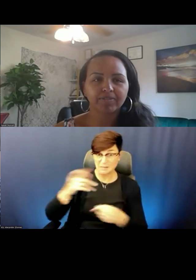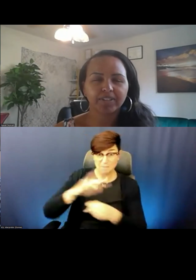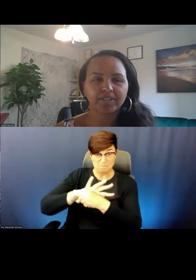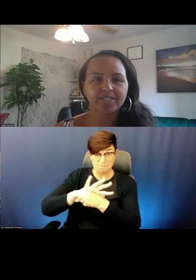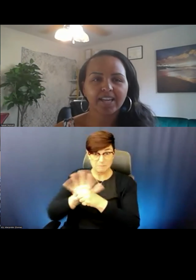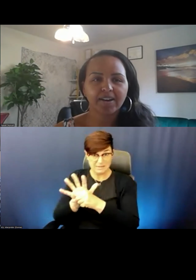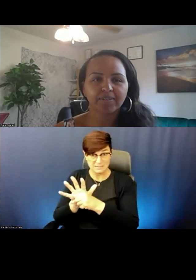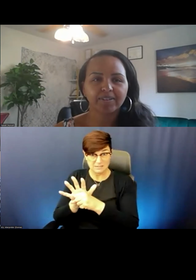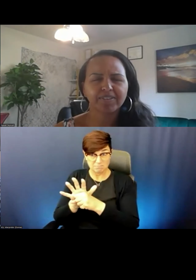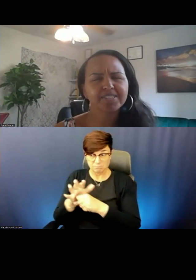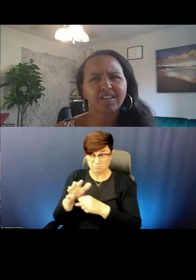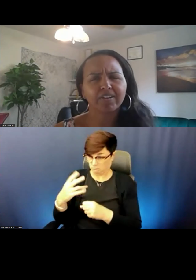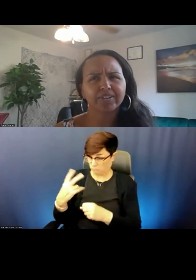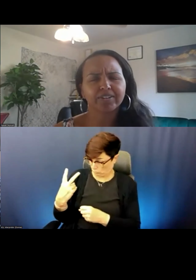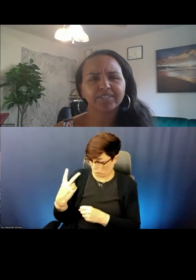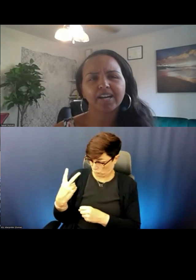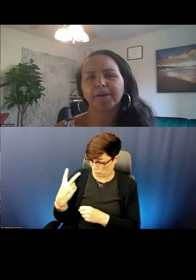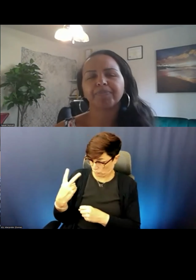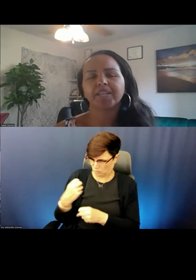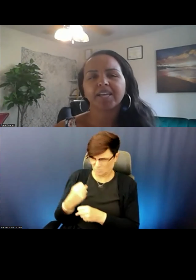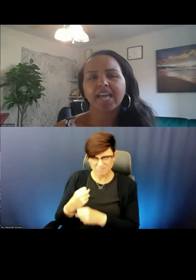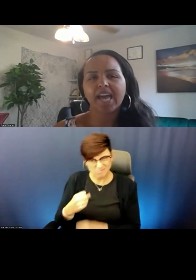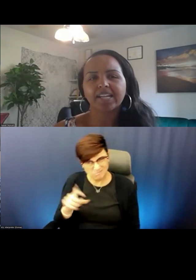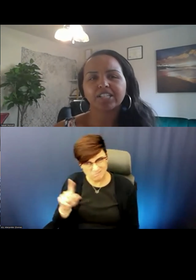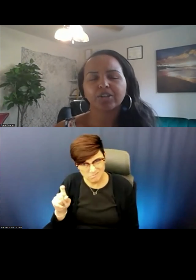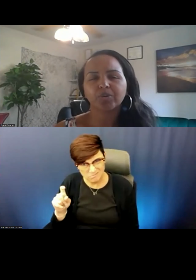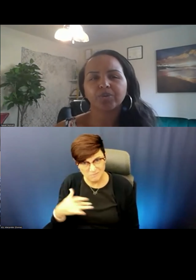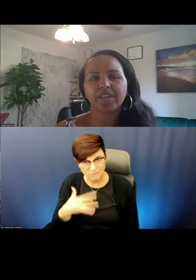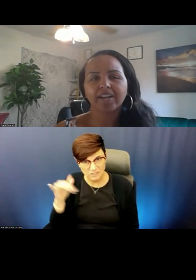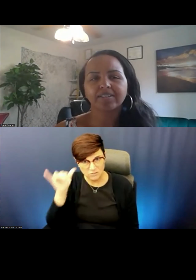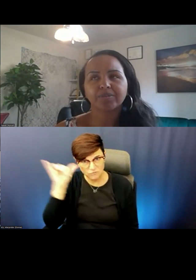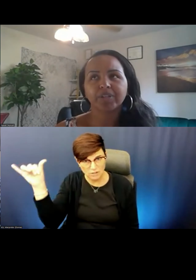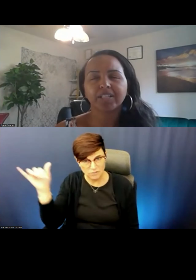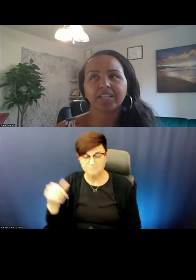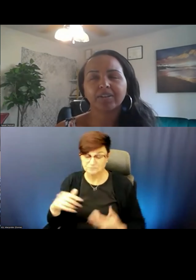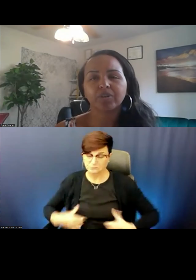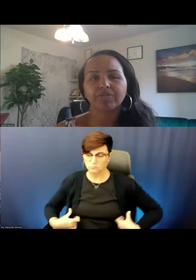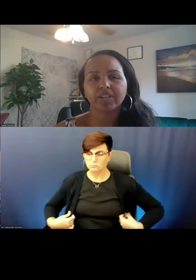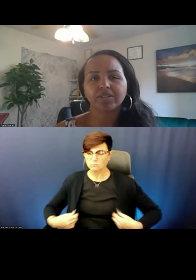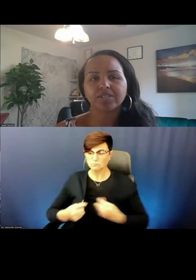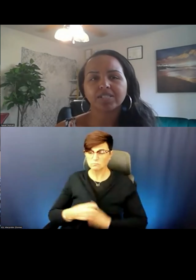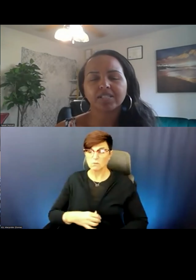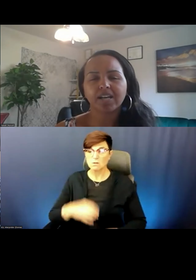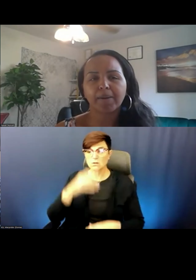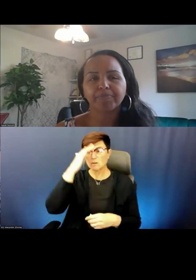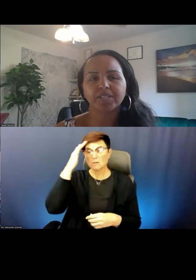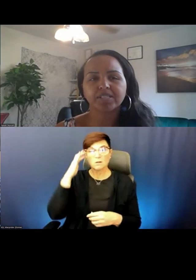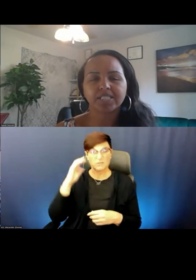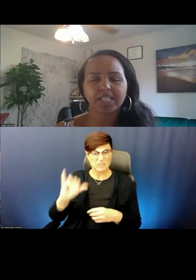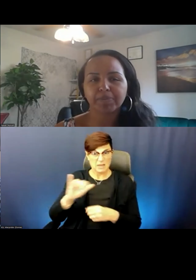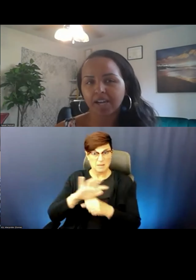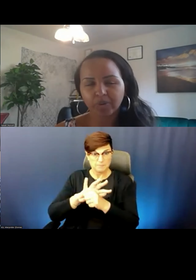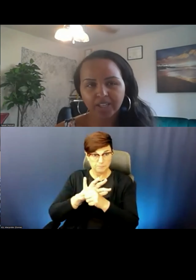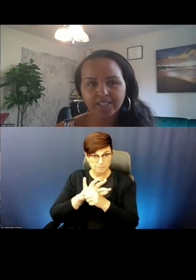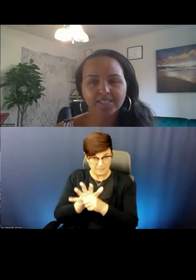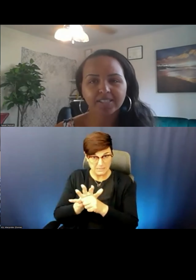of years now, feels longer. And, that really revealed